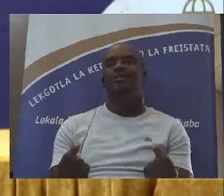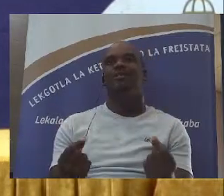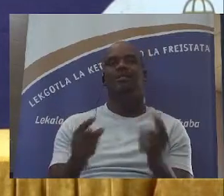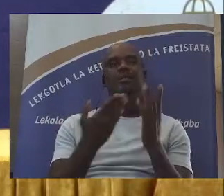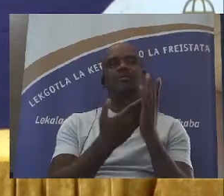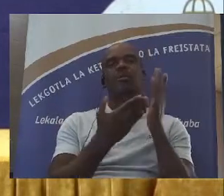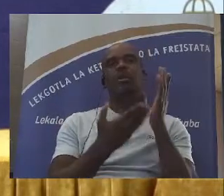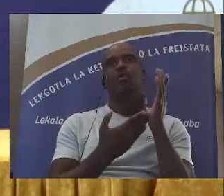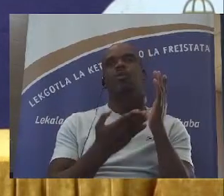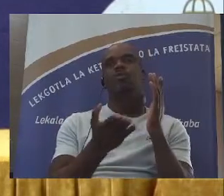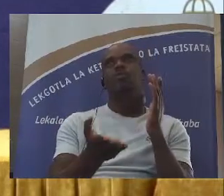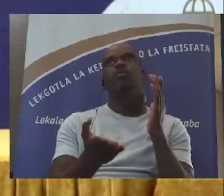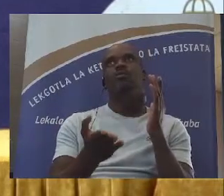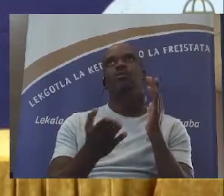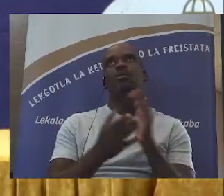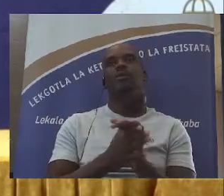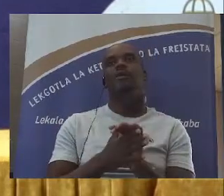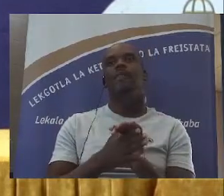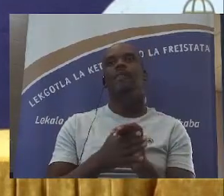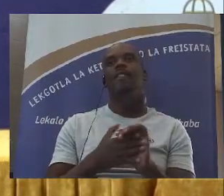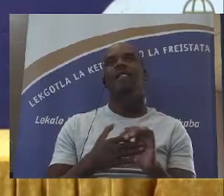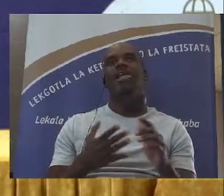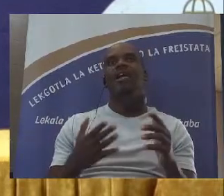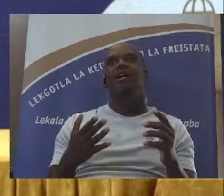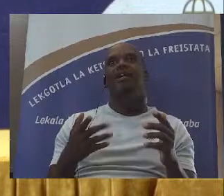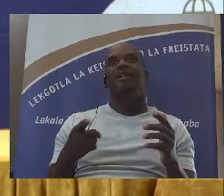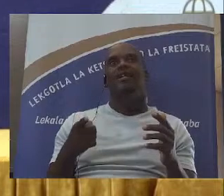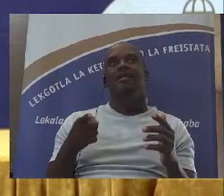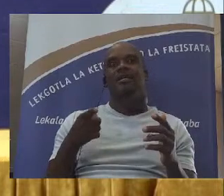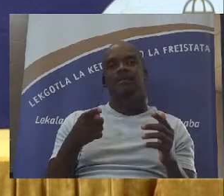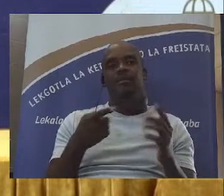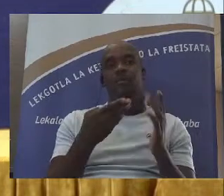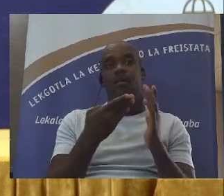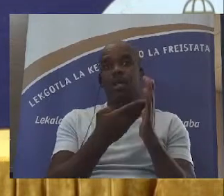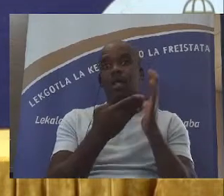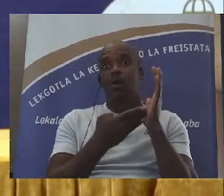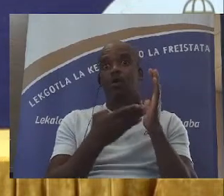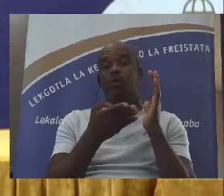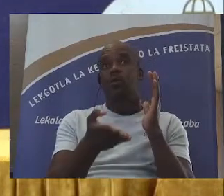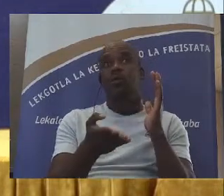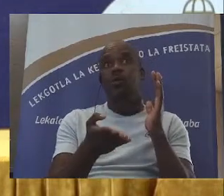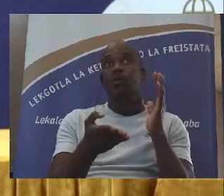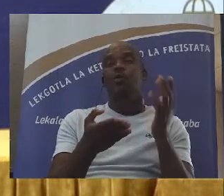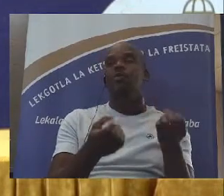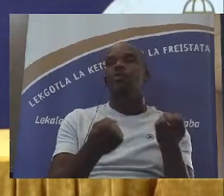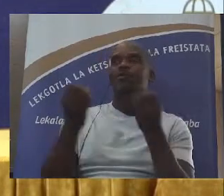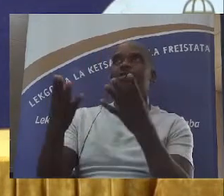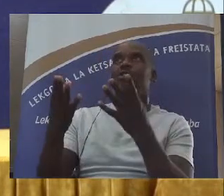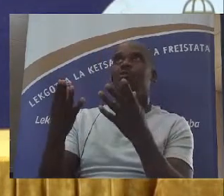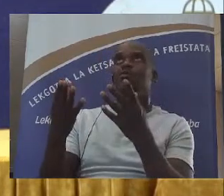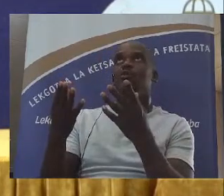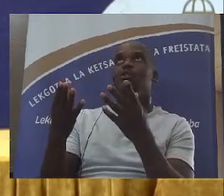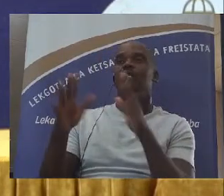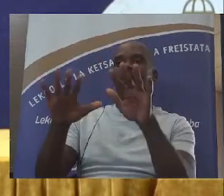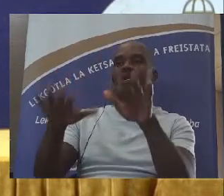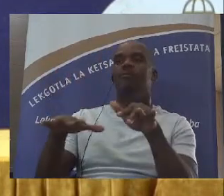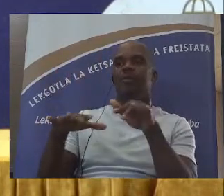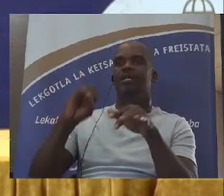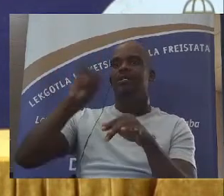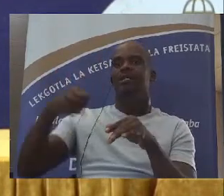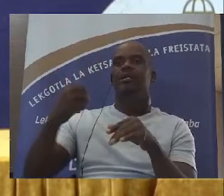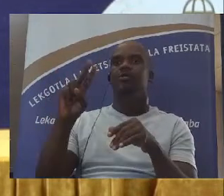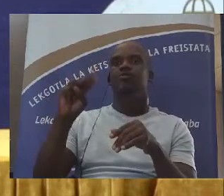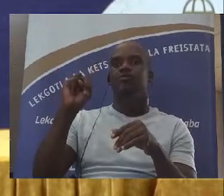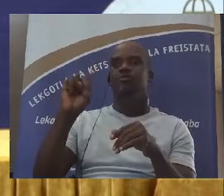introduced by our minister into the Cabinet in June this year. It then went to the Portfolio Committee